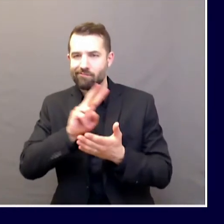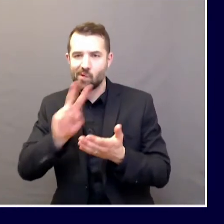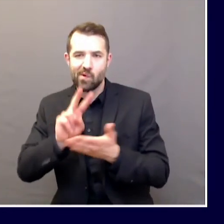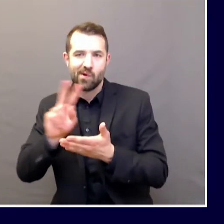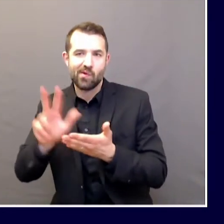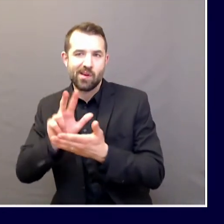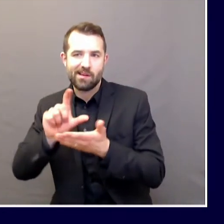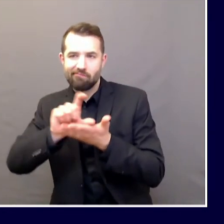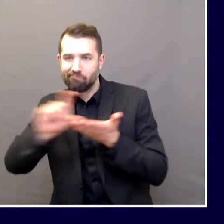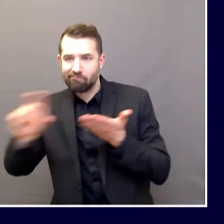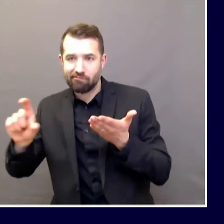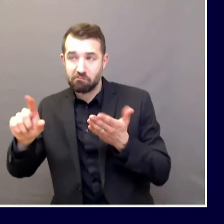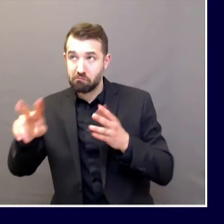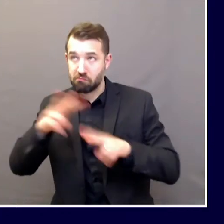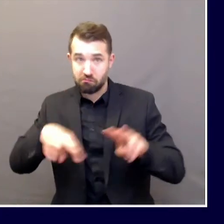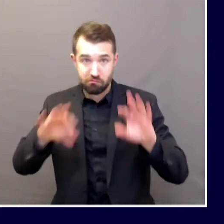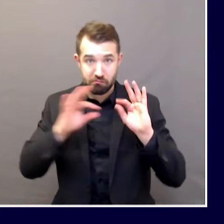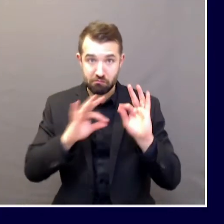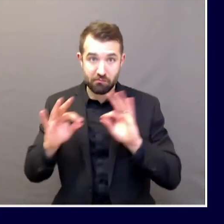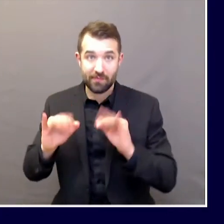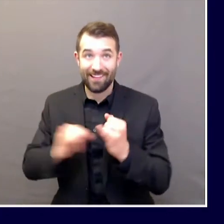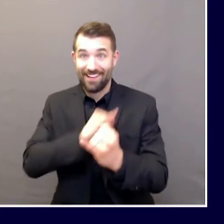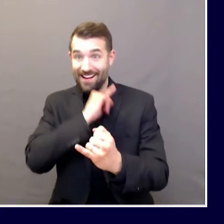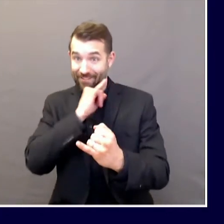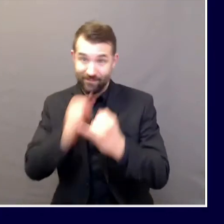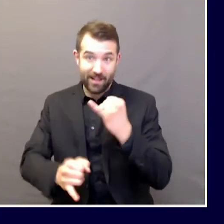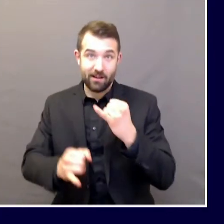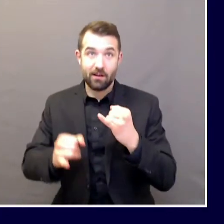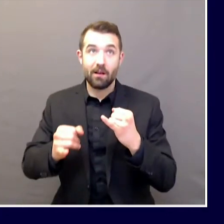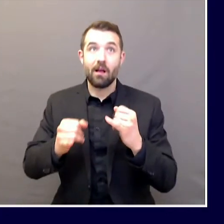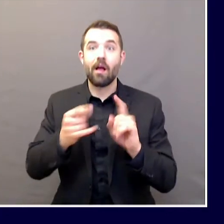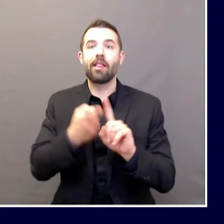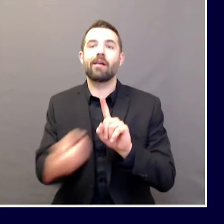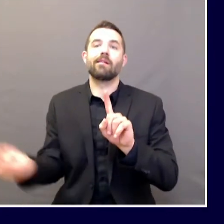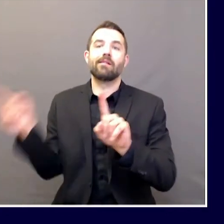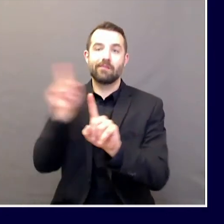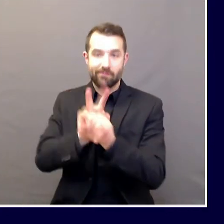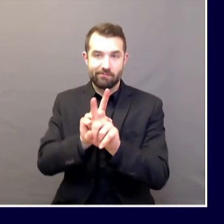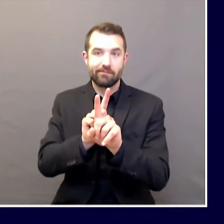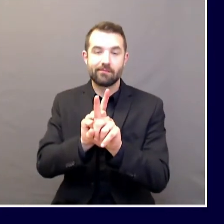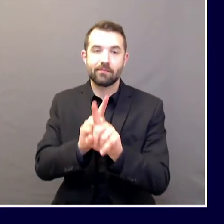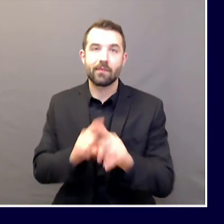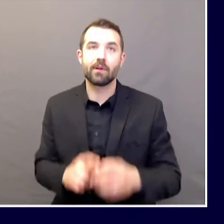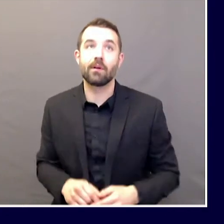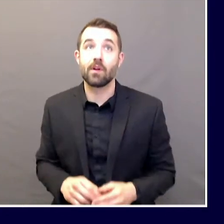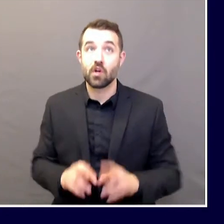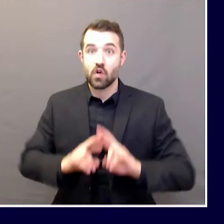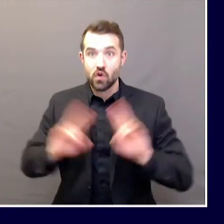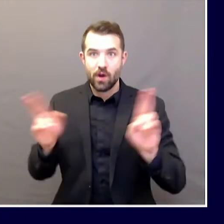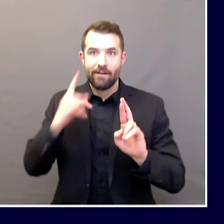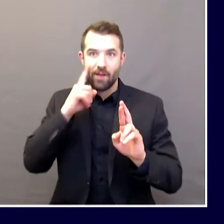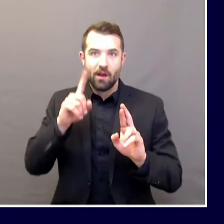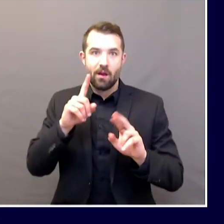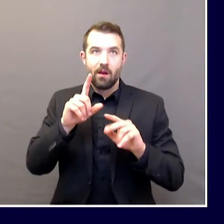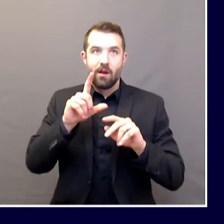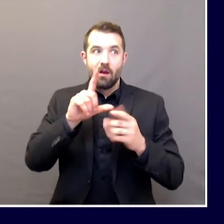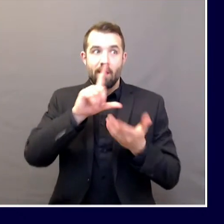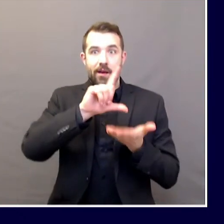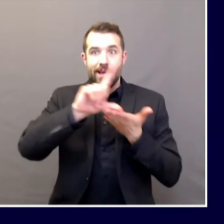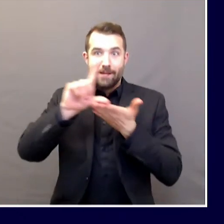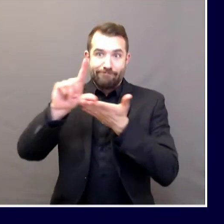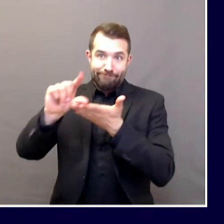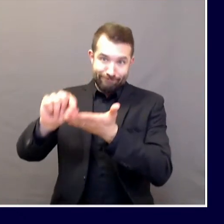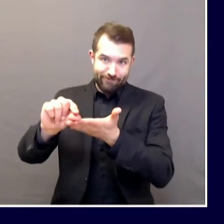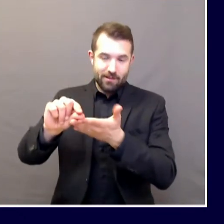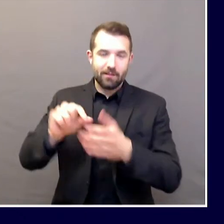the last person gets in line, they have metered out exactly how many vials and doses they need so that when that